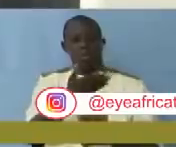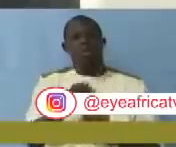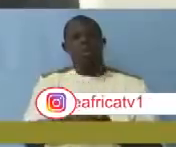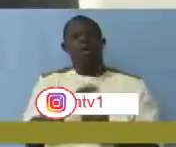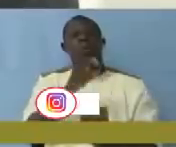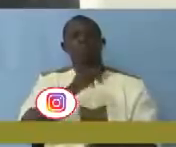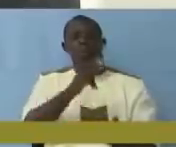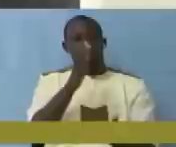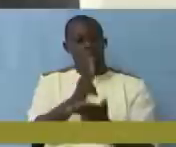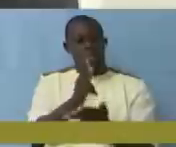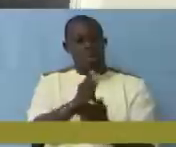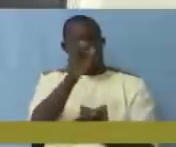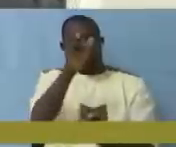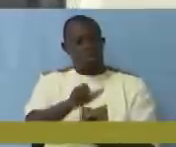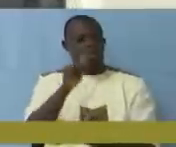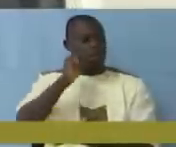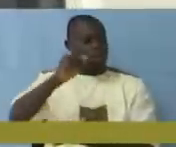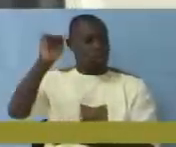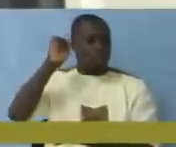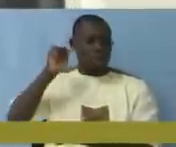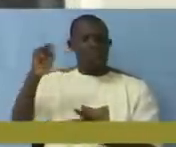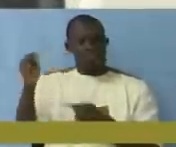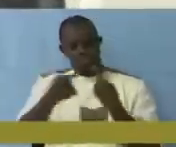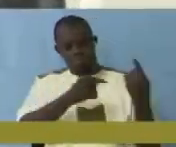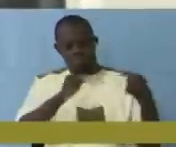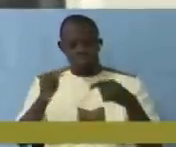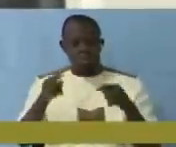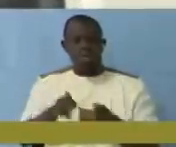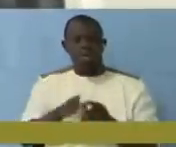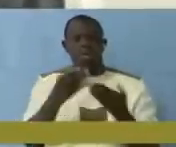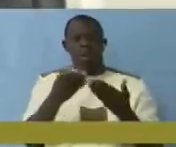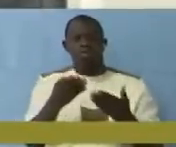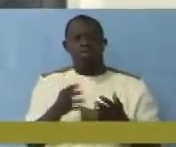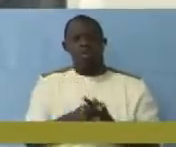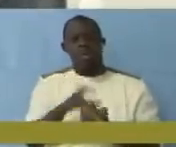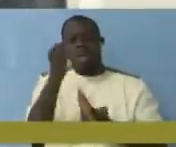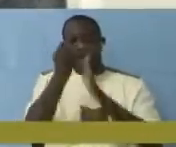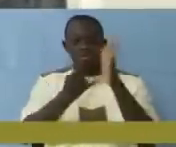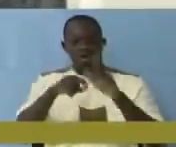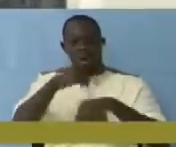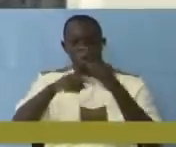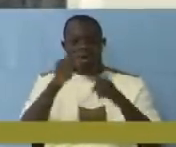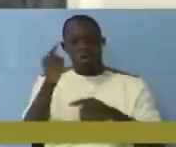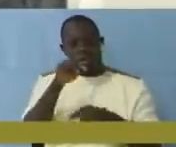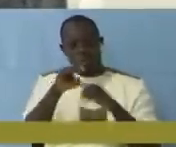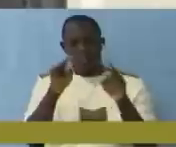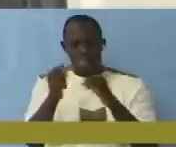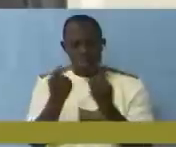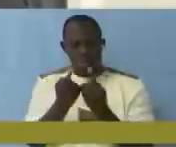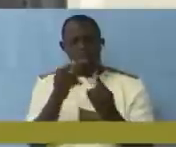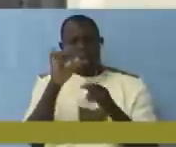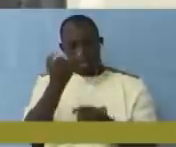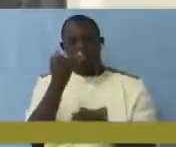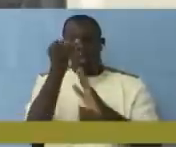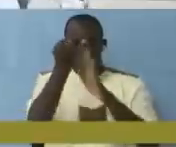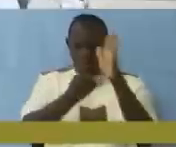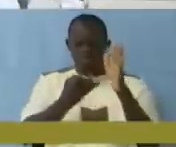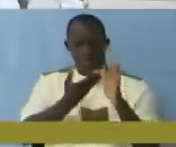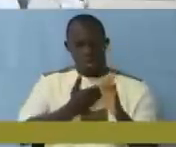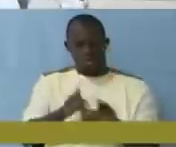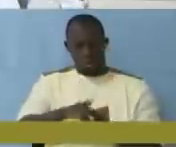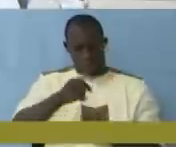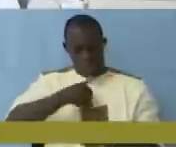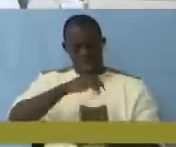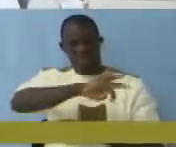have had this argument yesterday. But this is not an issue for argument. No, it's an issue. It's an issue. I'm a family man. Mr. Witness,